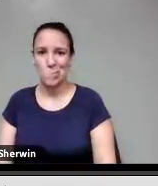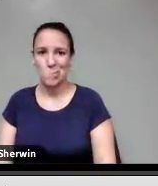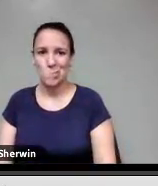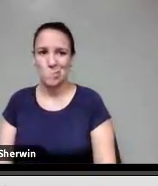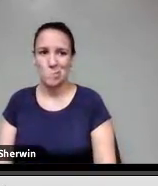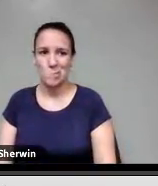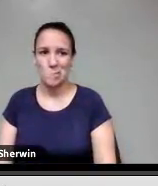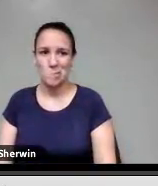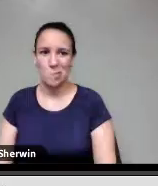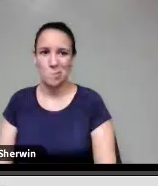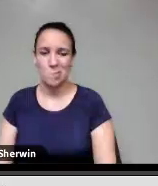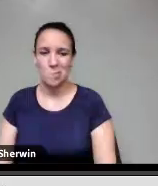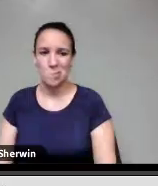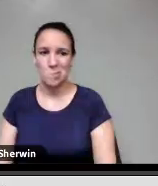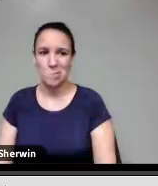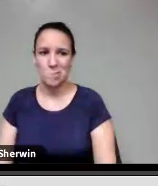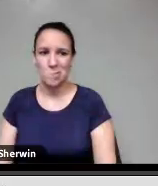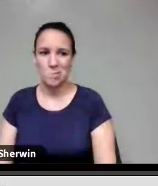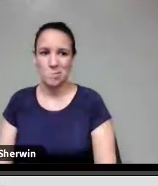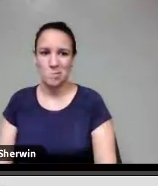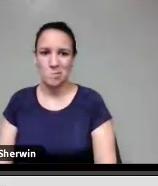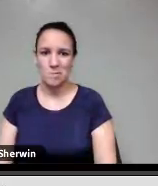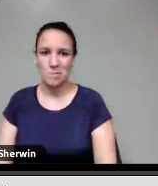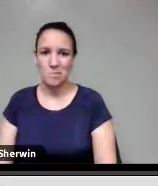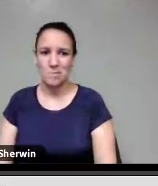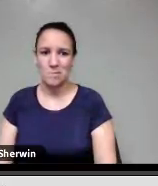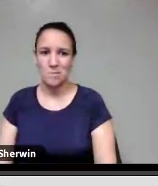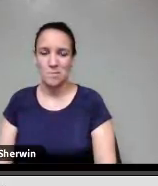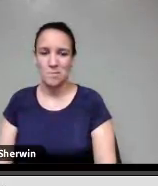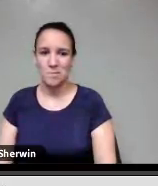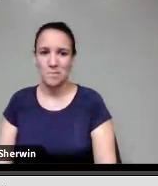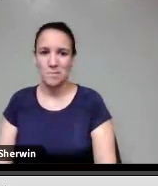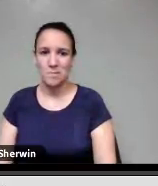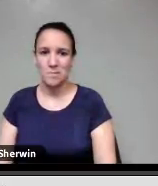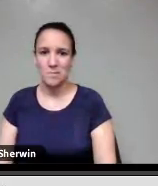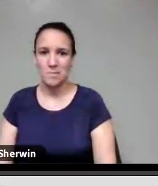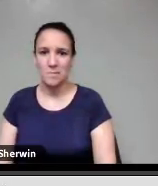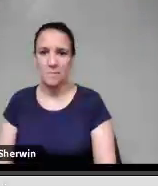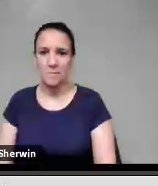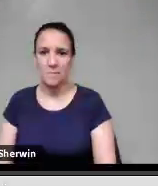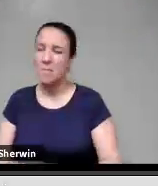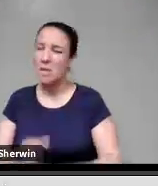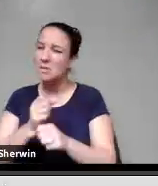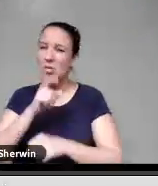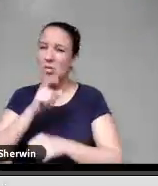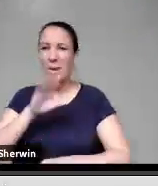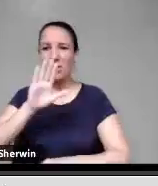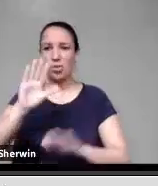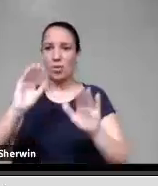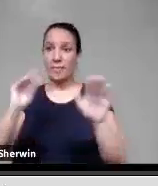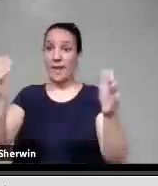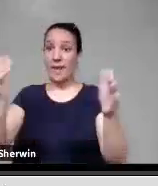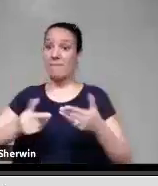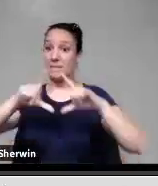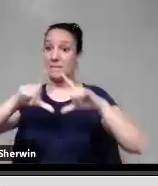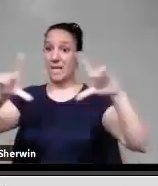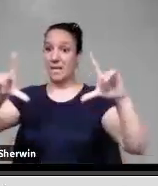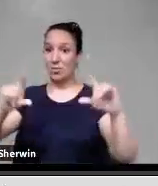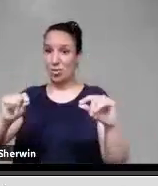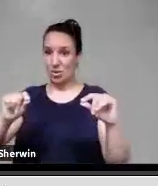the invitation to participate when you can. If you can, maybe even actually send them an invitation. If you're